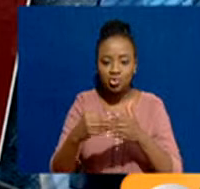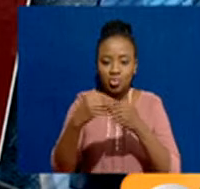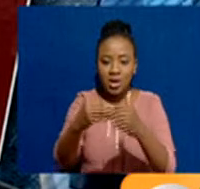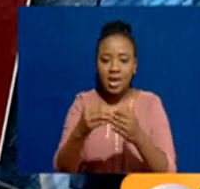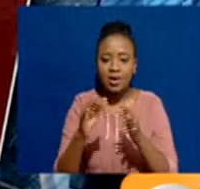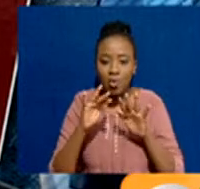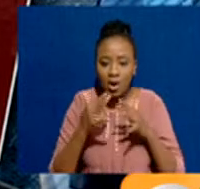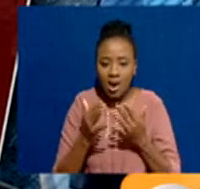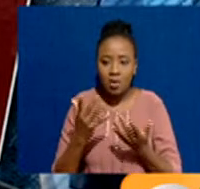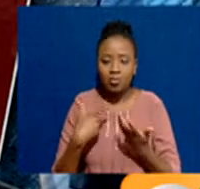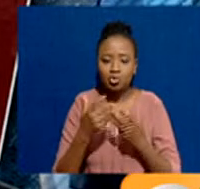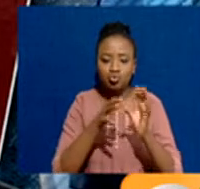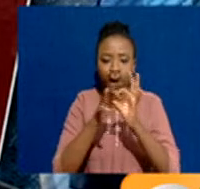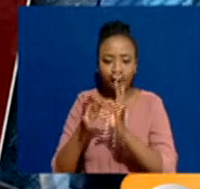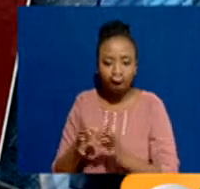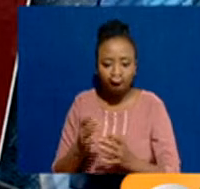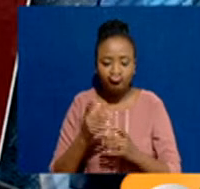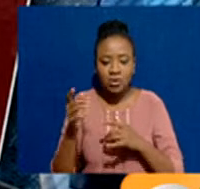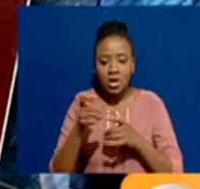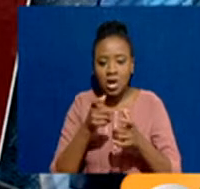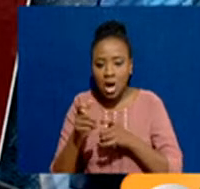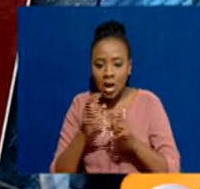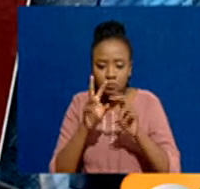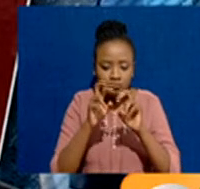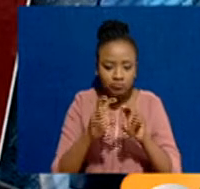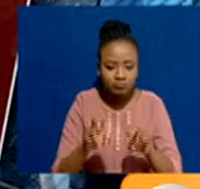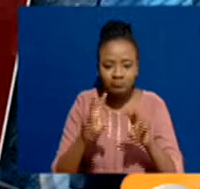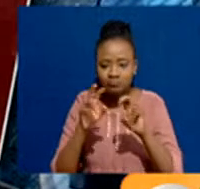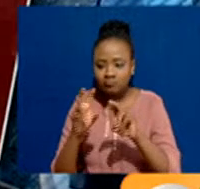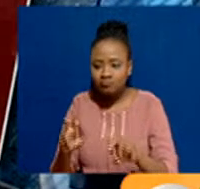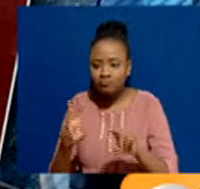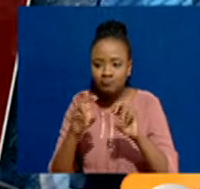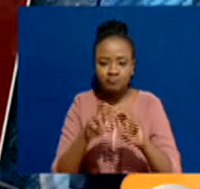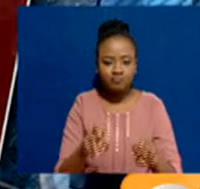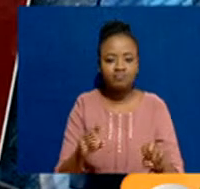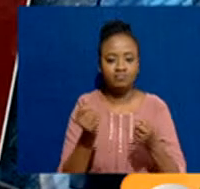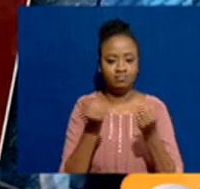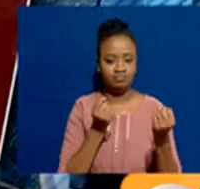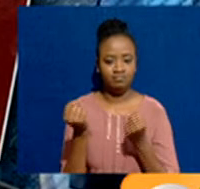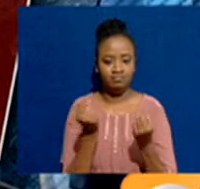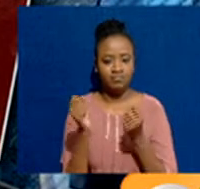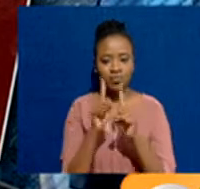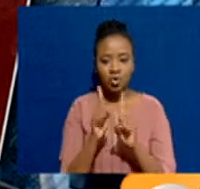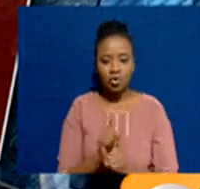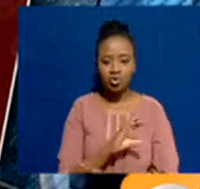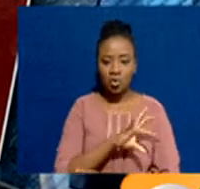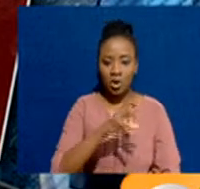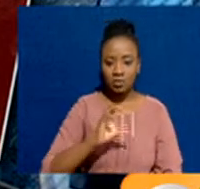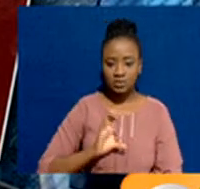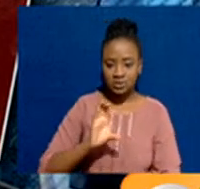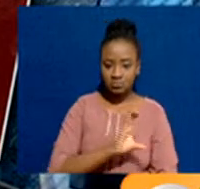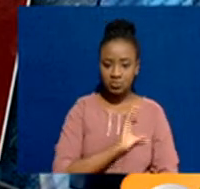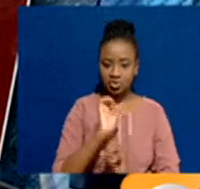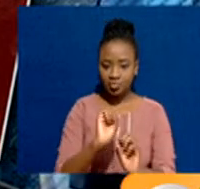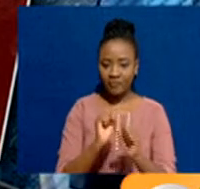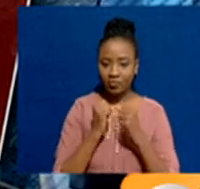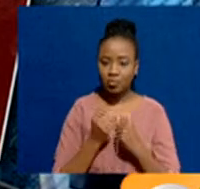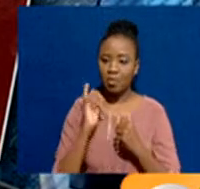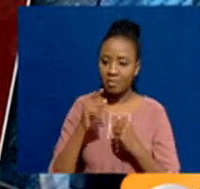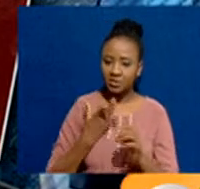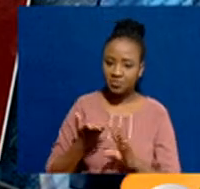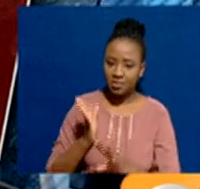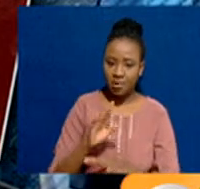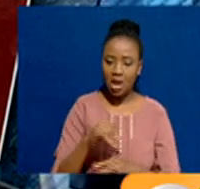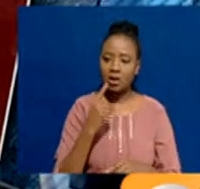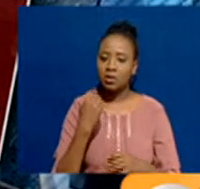harmonization of motor vehicle inspection in the region. In addition, he said all county transport safety committees should re-embark on road